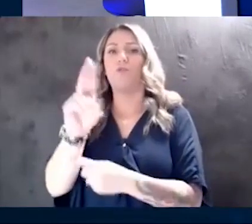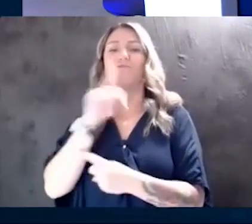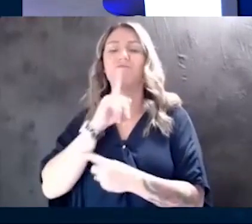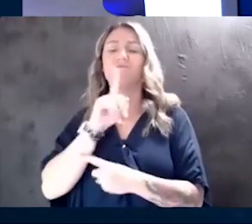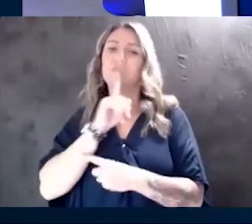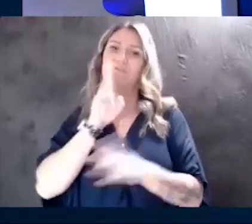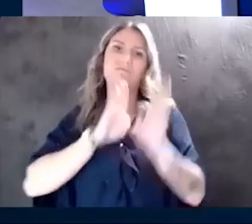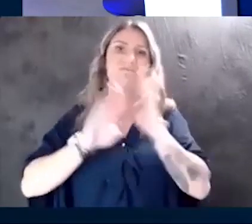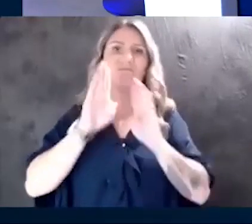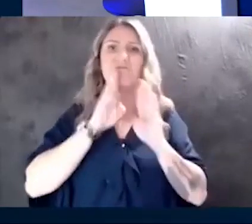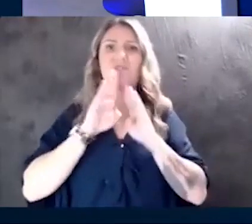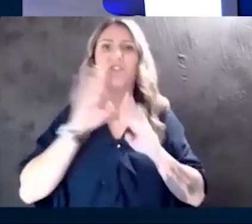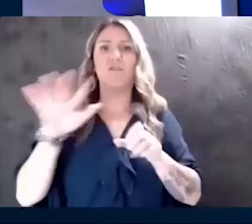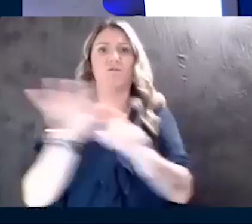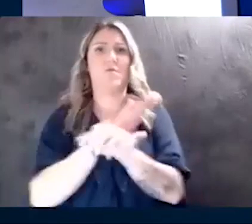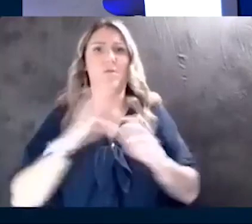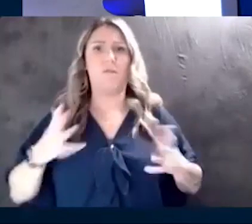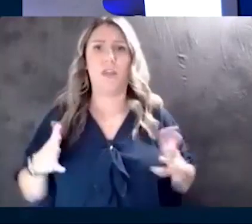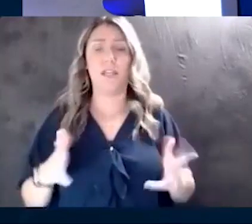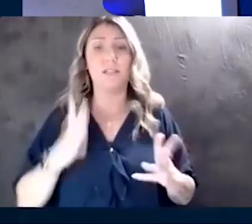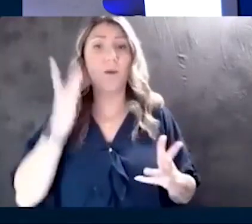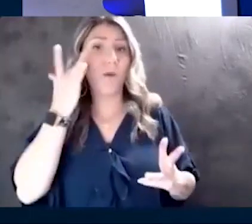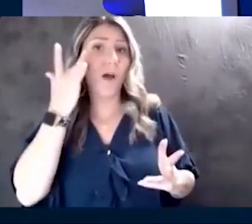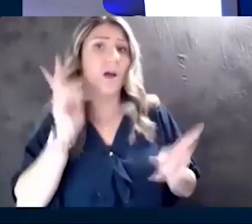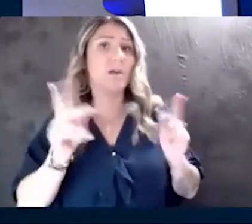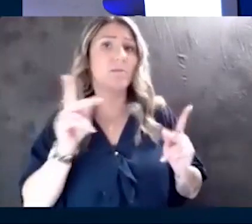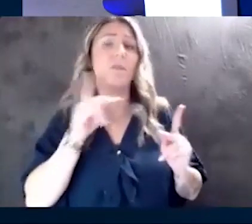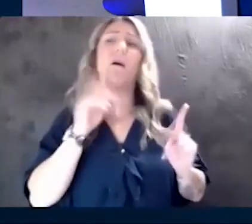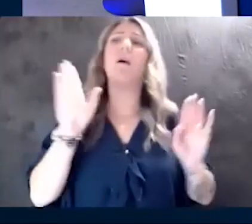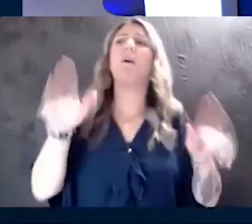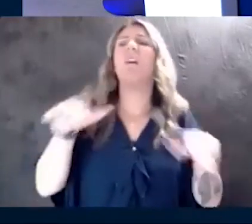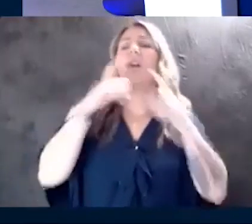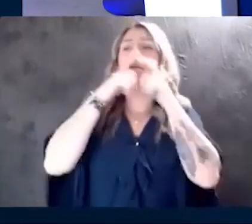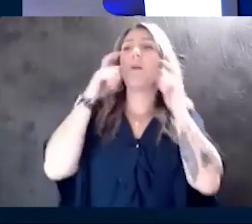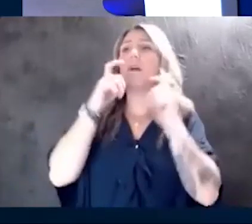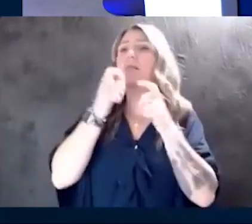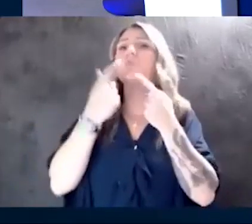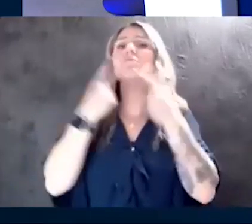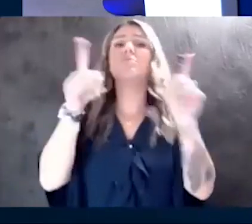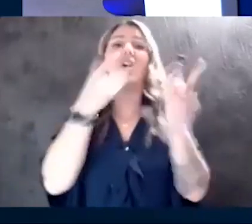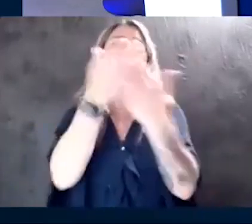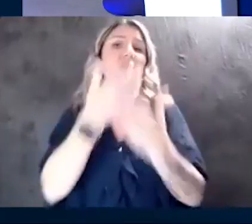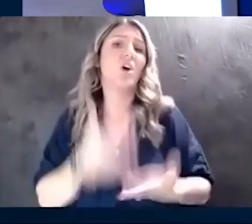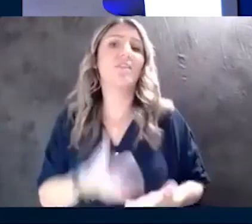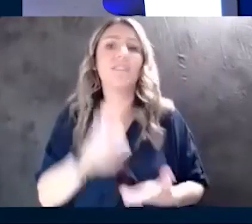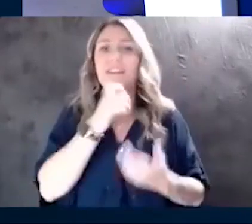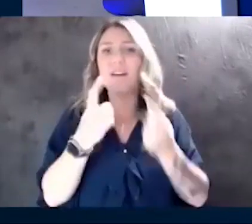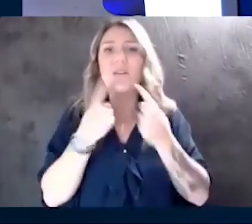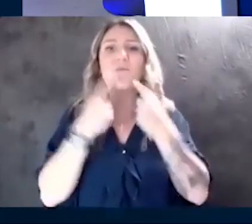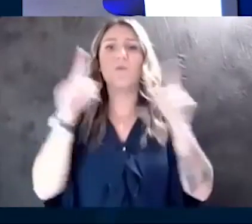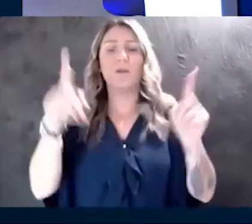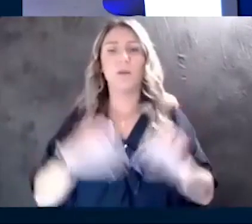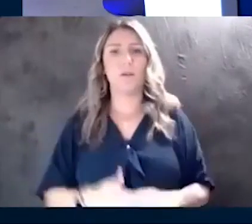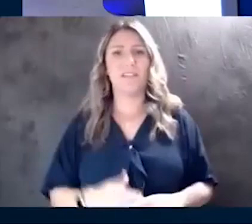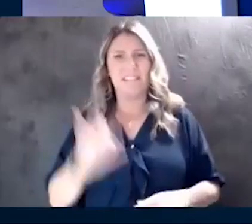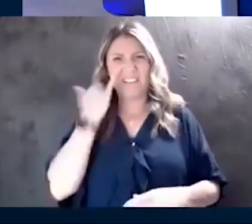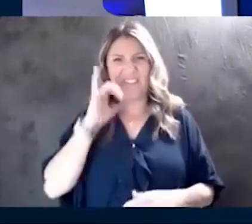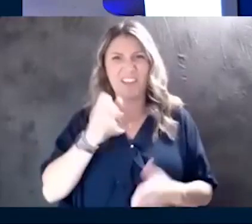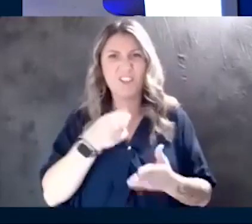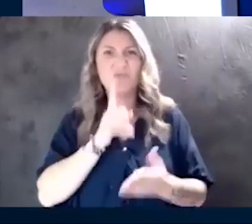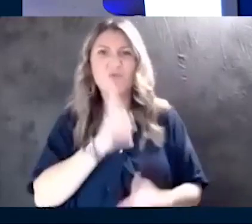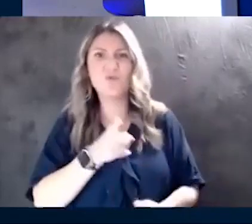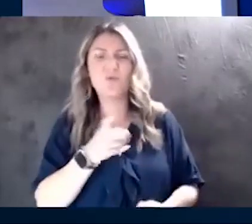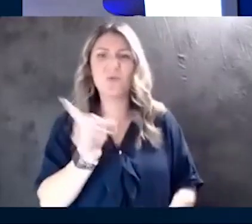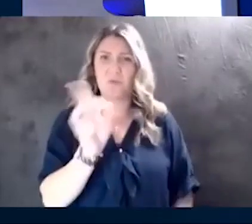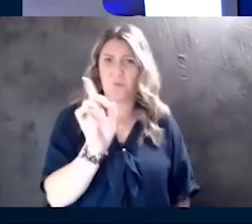of anxiety because people keep saying masking doesn't work. It's been proven it doesn't work. She said, if that's true, where is that